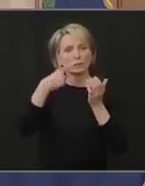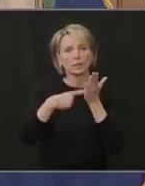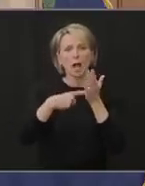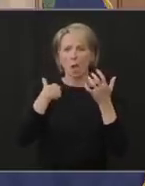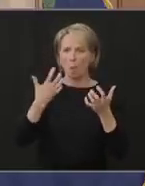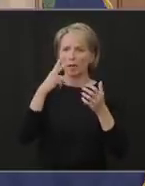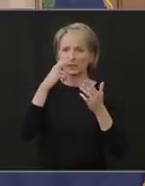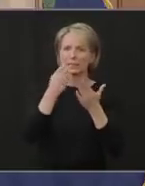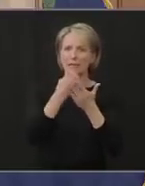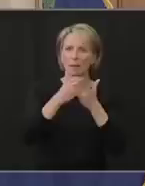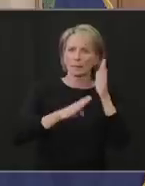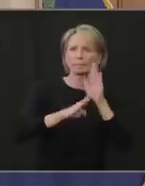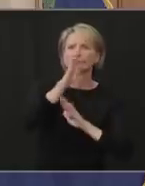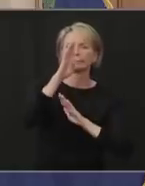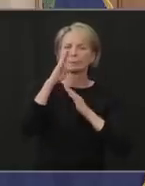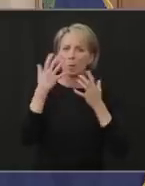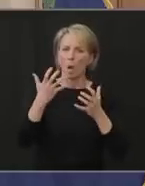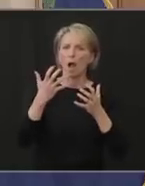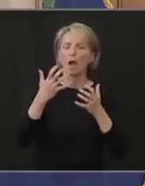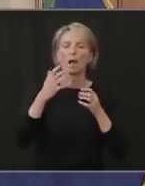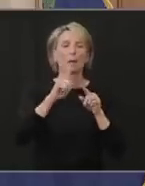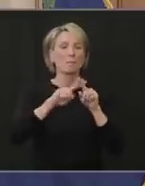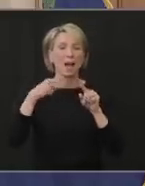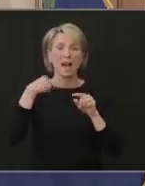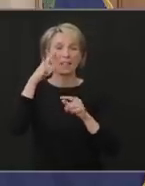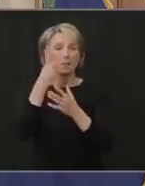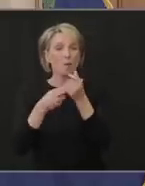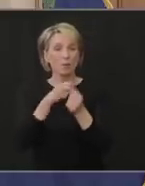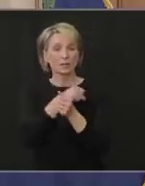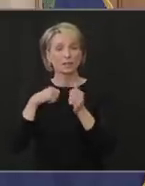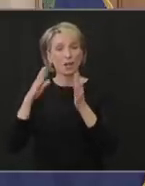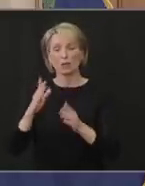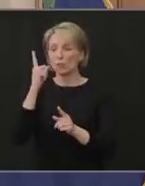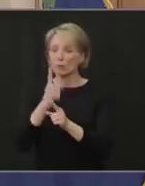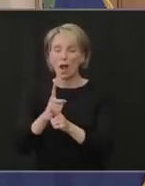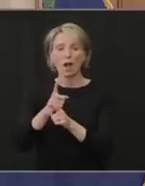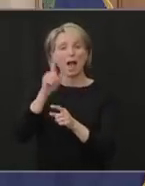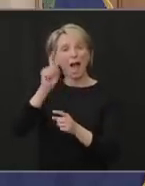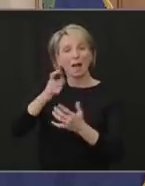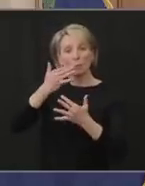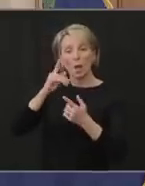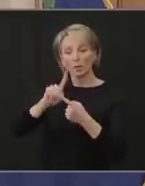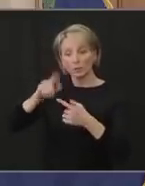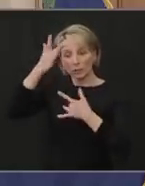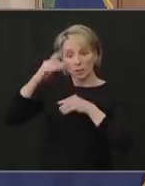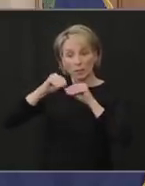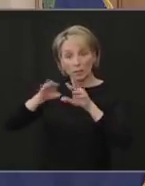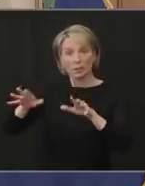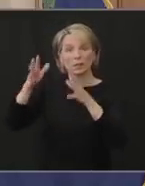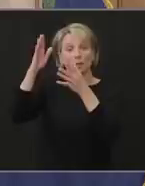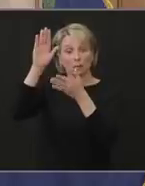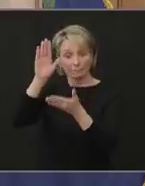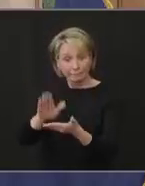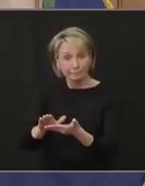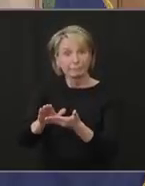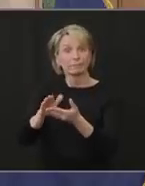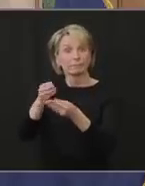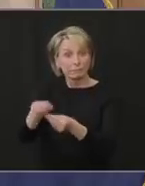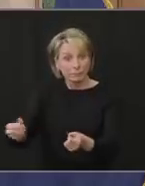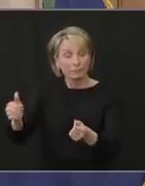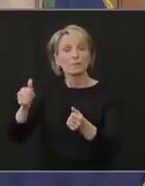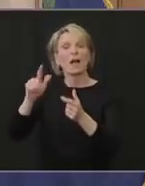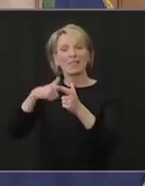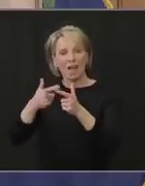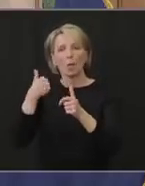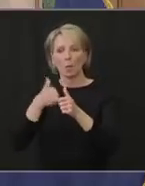think the senators are right. You're never going to get this economy going again until we get this public health crisis behind us. And so I think it's